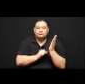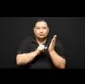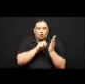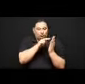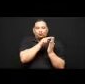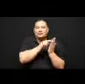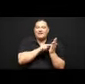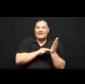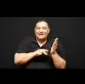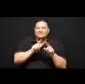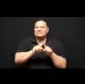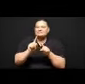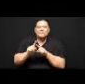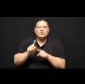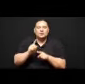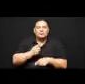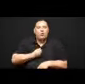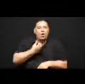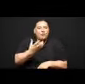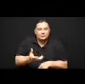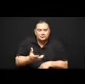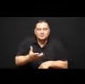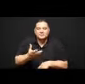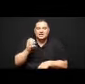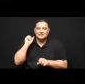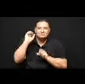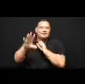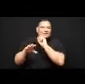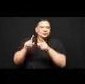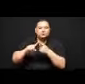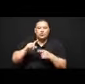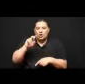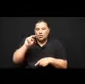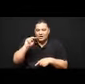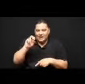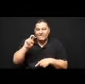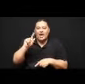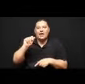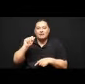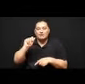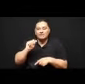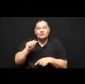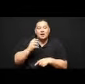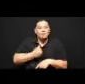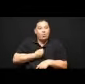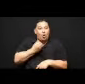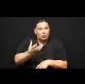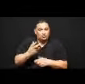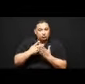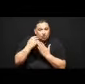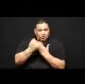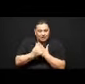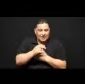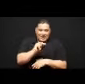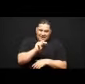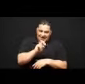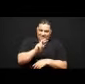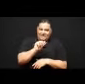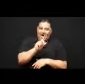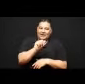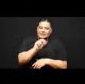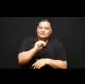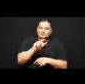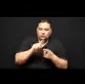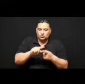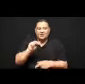work from poems submitted to the Nevada Poetry Project, Nevadan to Nevadan,